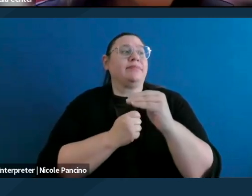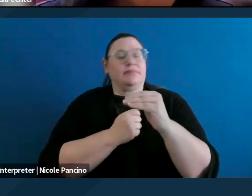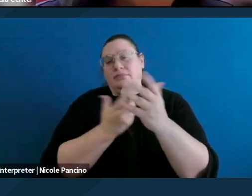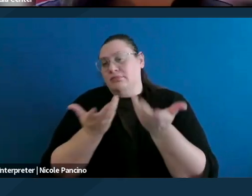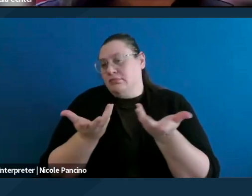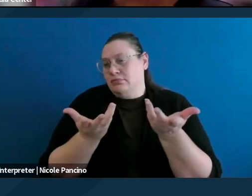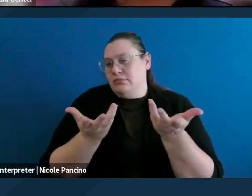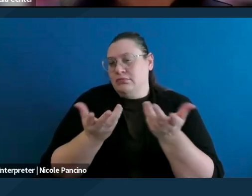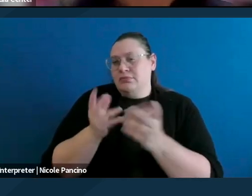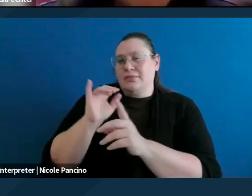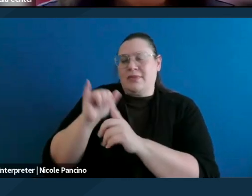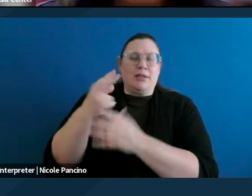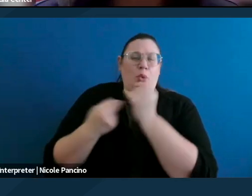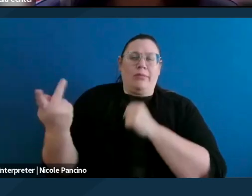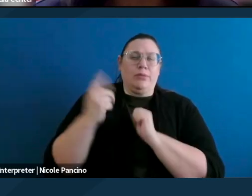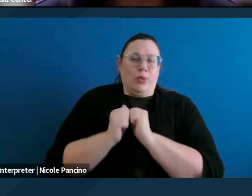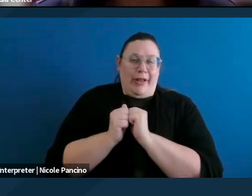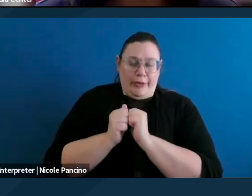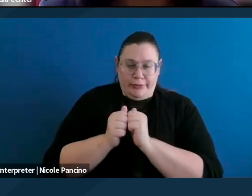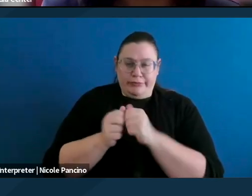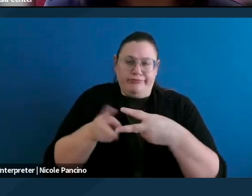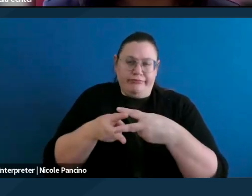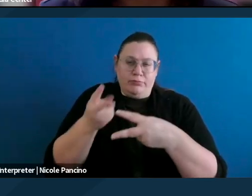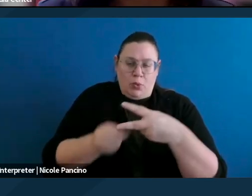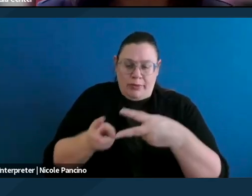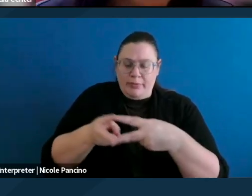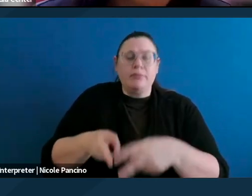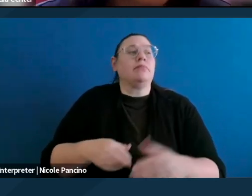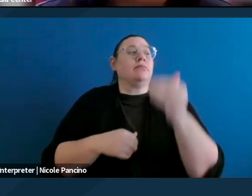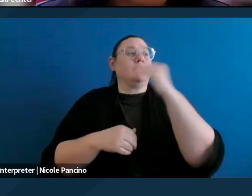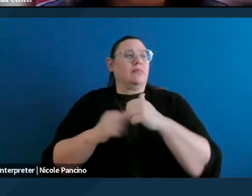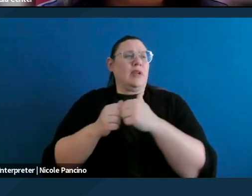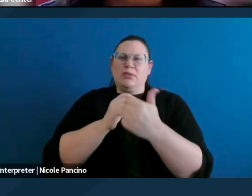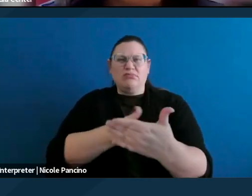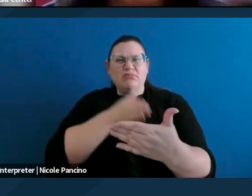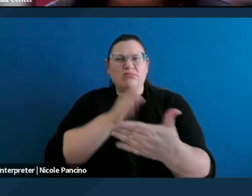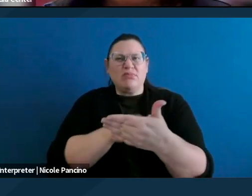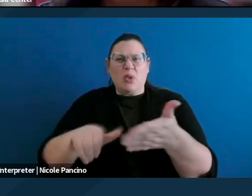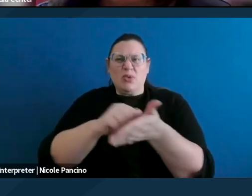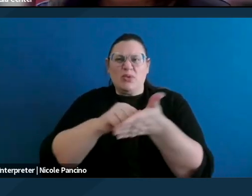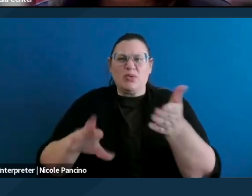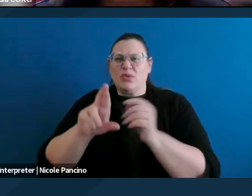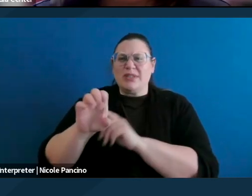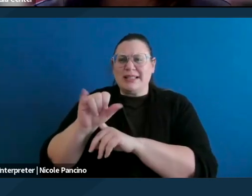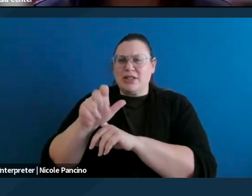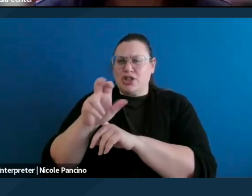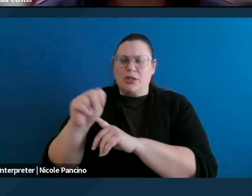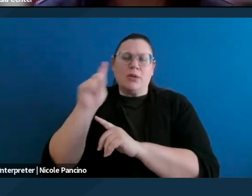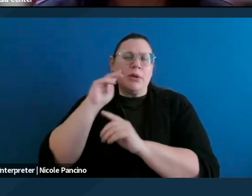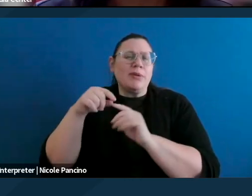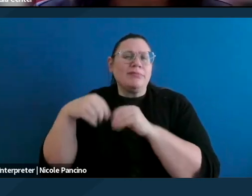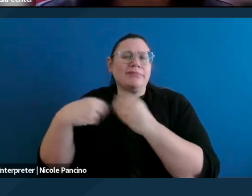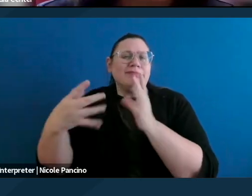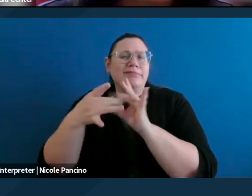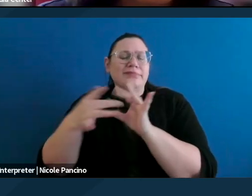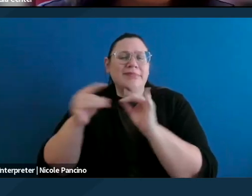that'll be Jennifer and me. Then we're going to talk about how to oppose the rescissions. We'll share with you some template comments that